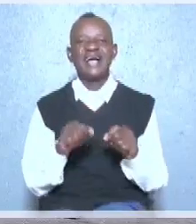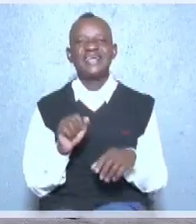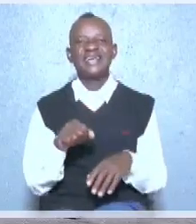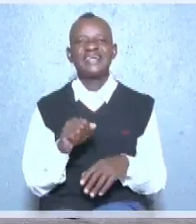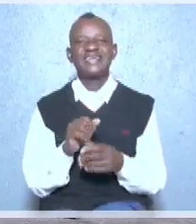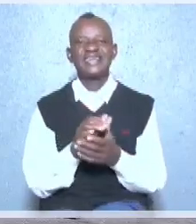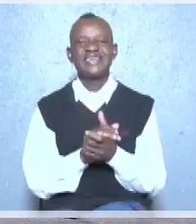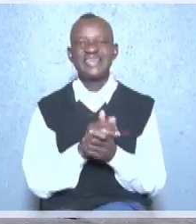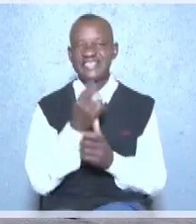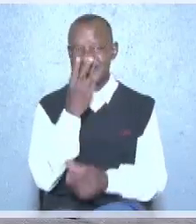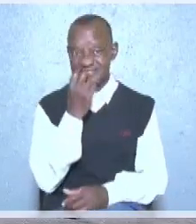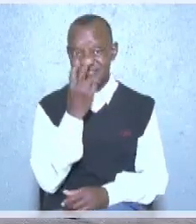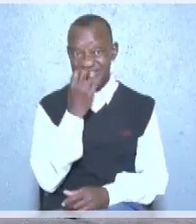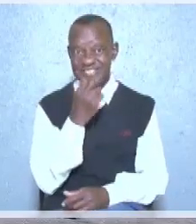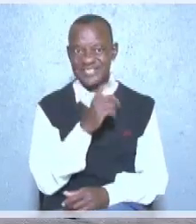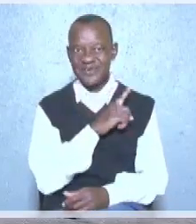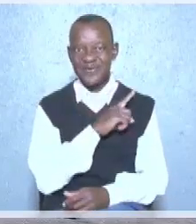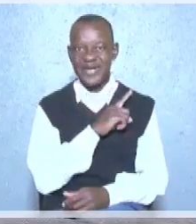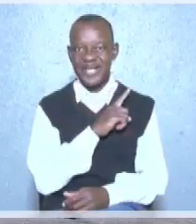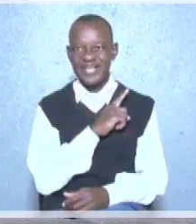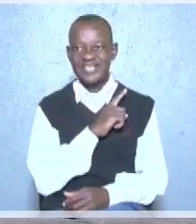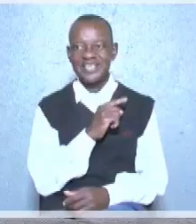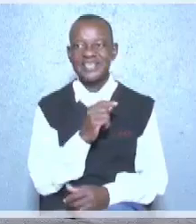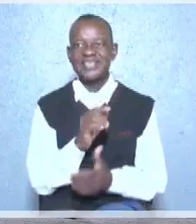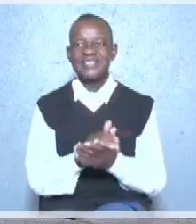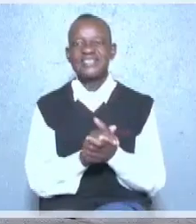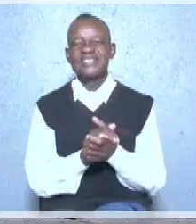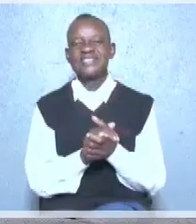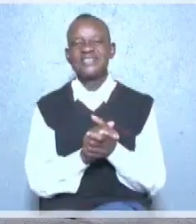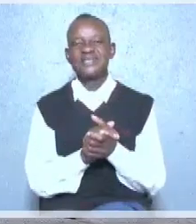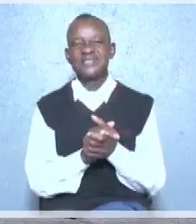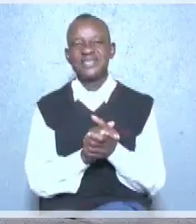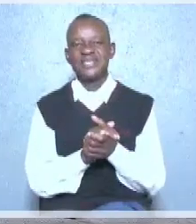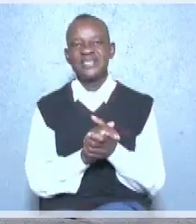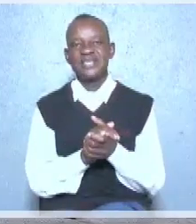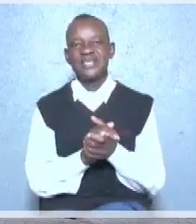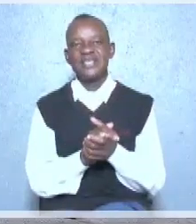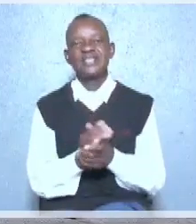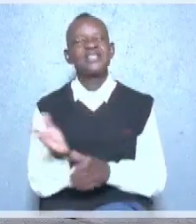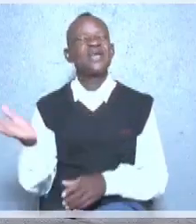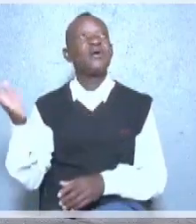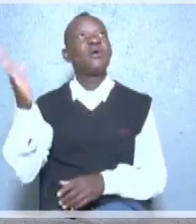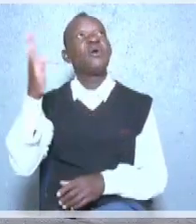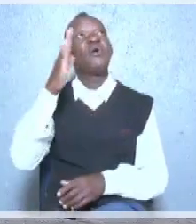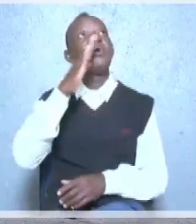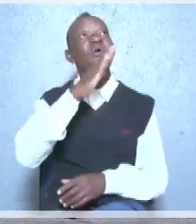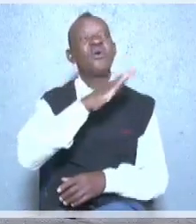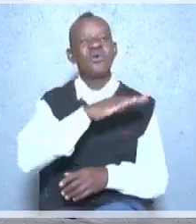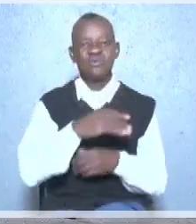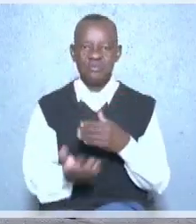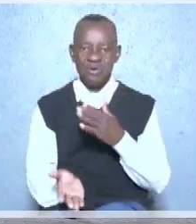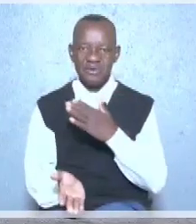the whole mourning period since the passing of the late icon,